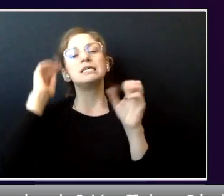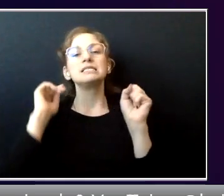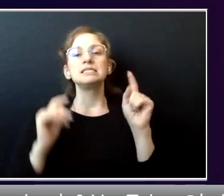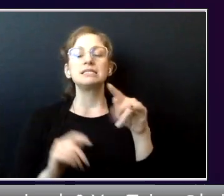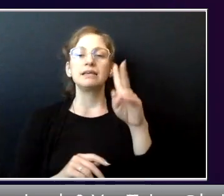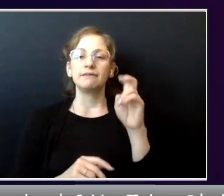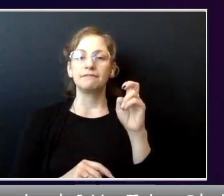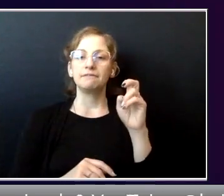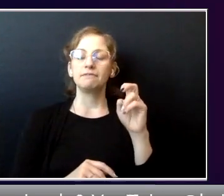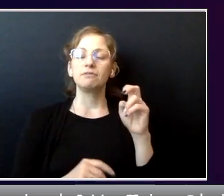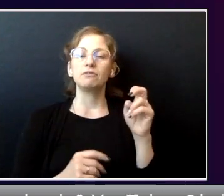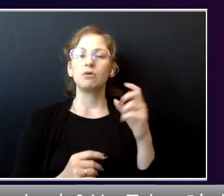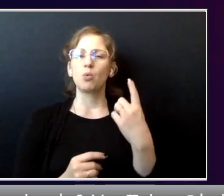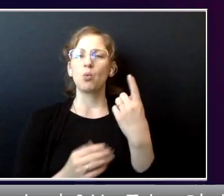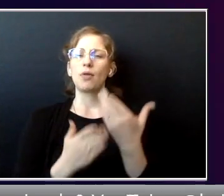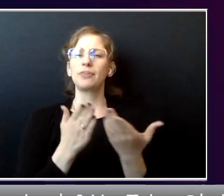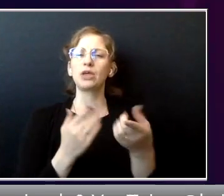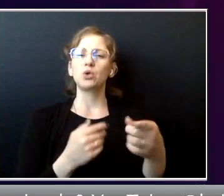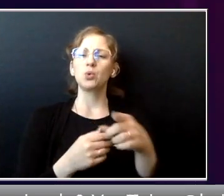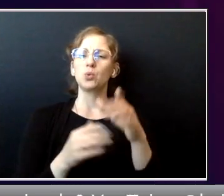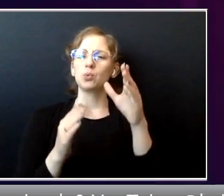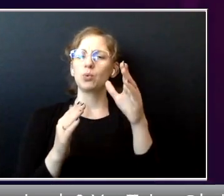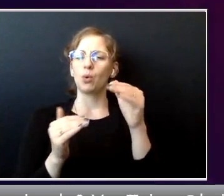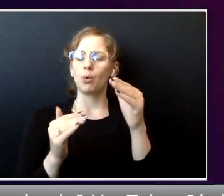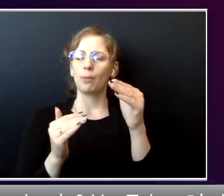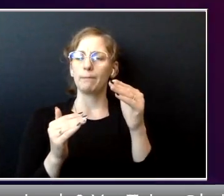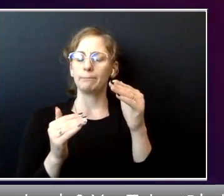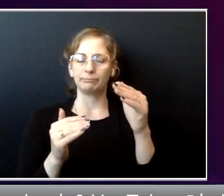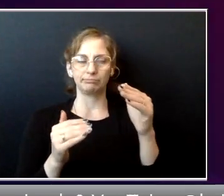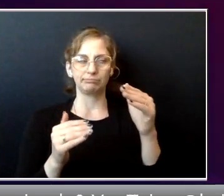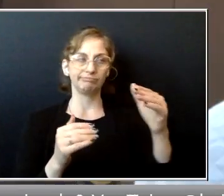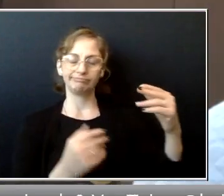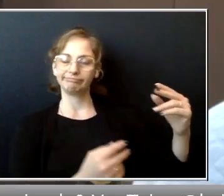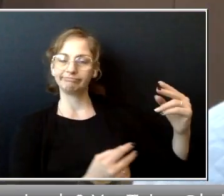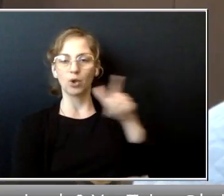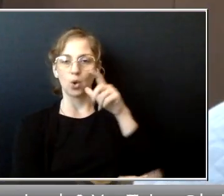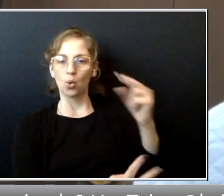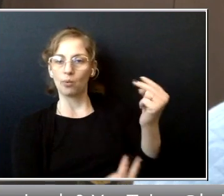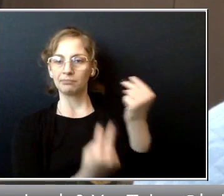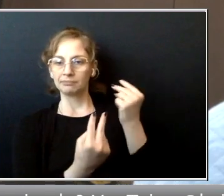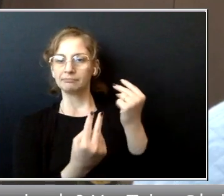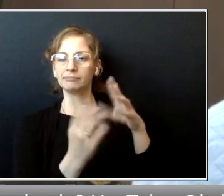one thing you hope people watching take away from this discussion?